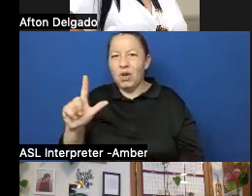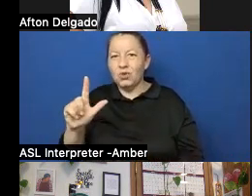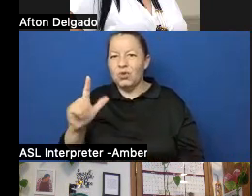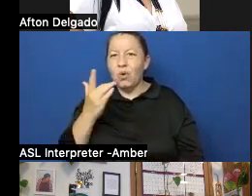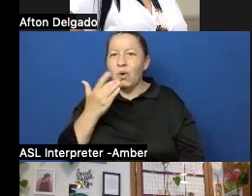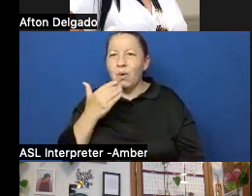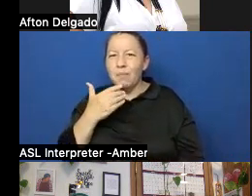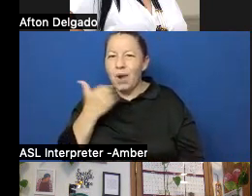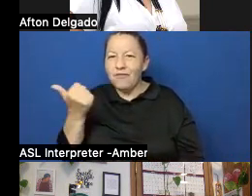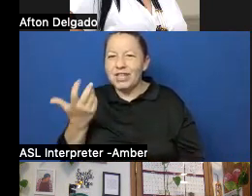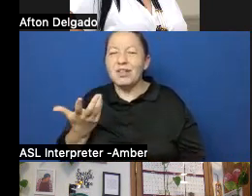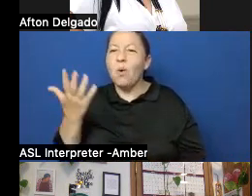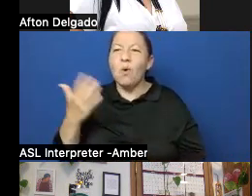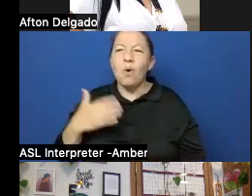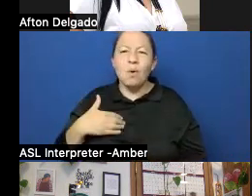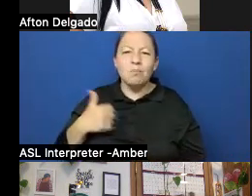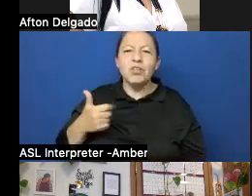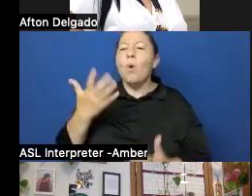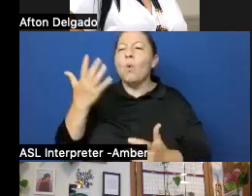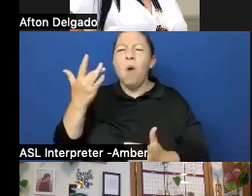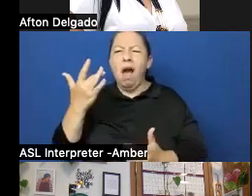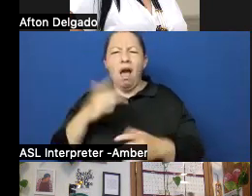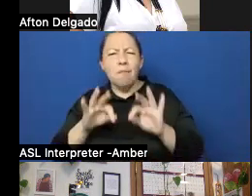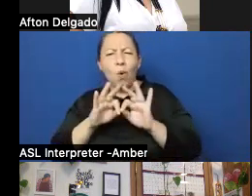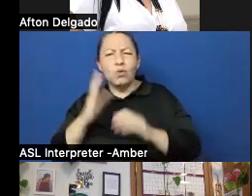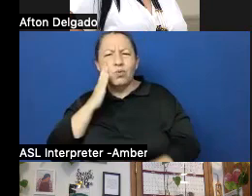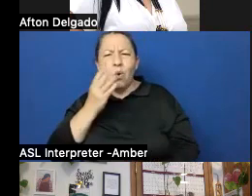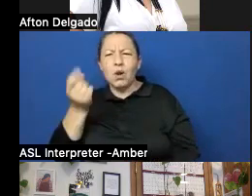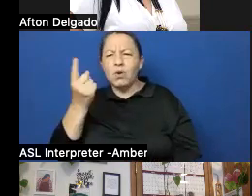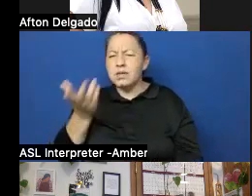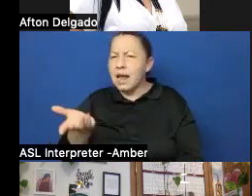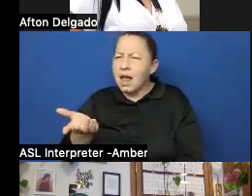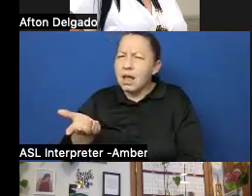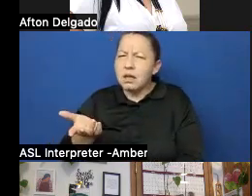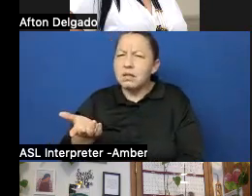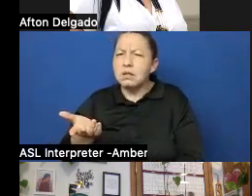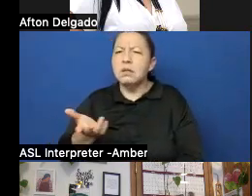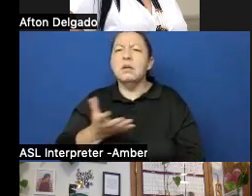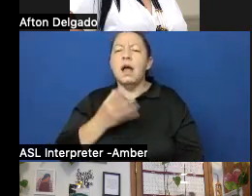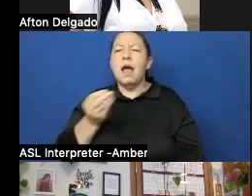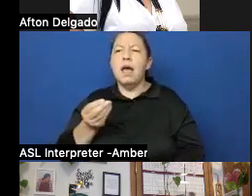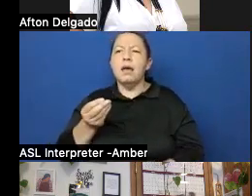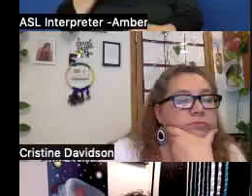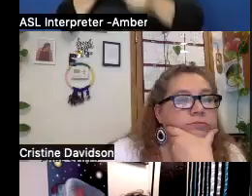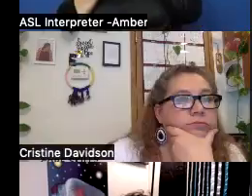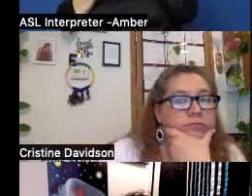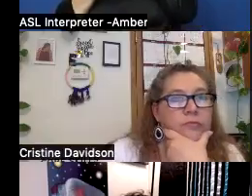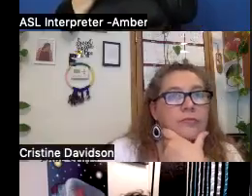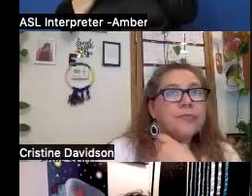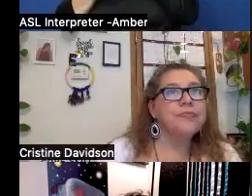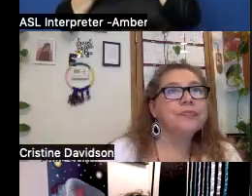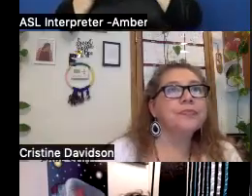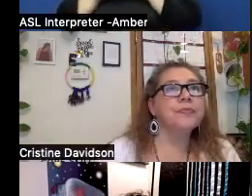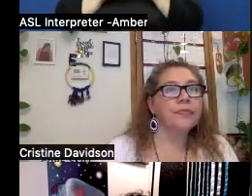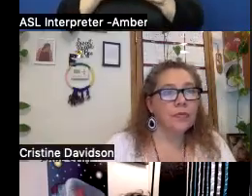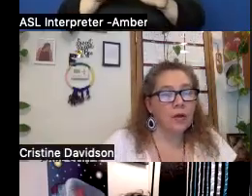important to know and understand? And just following up and saying, I hope that doesn't sound negative, but isn't that